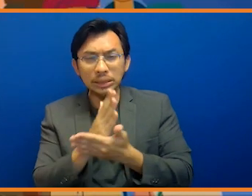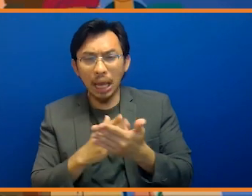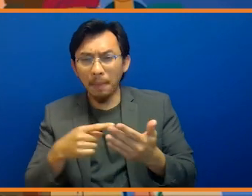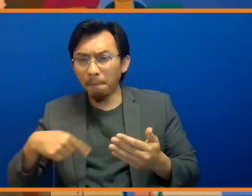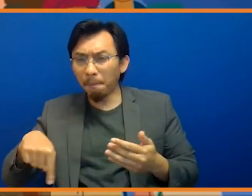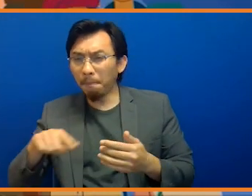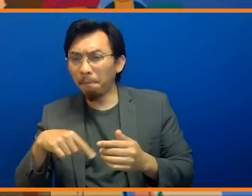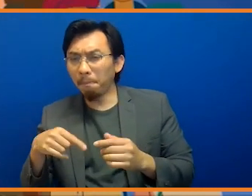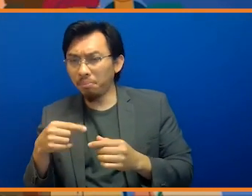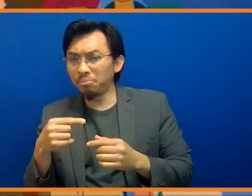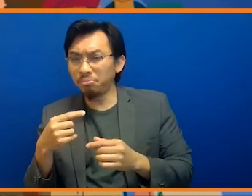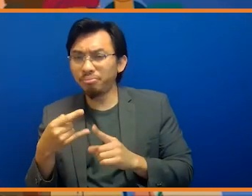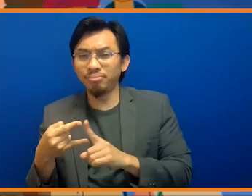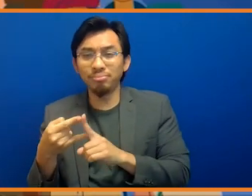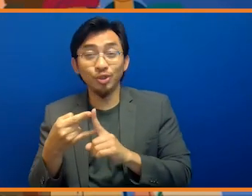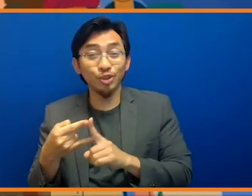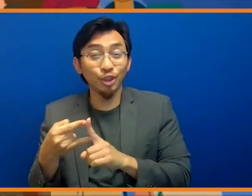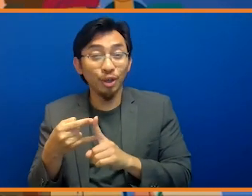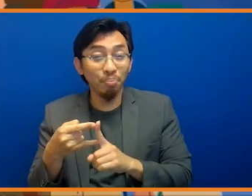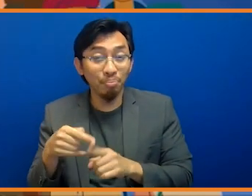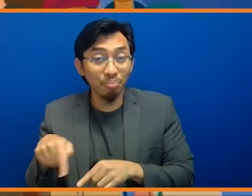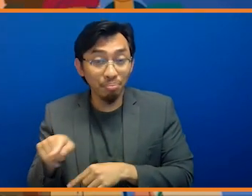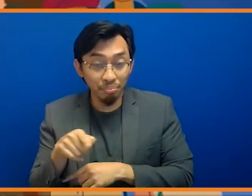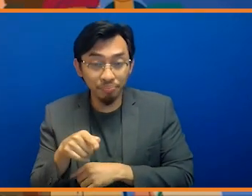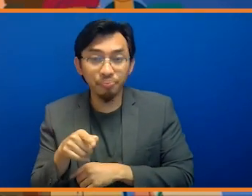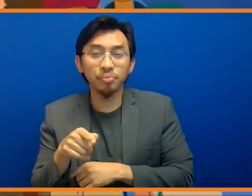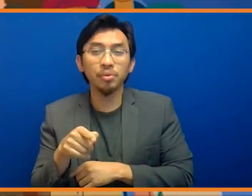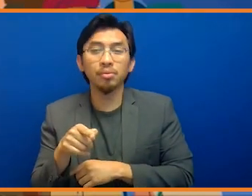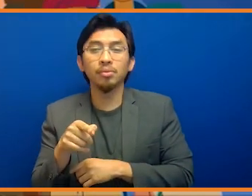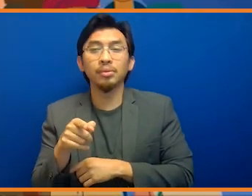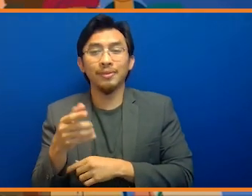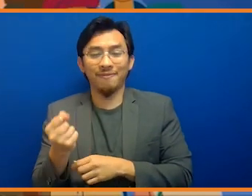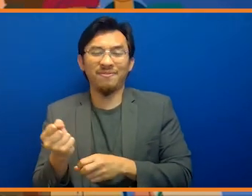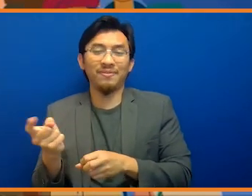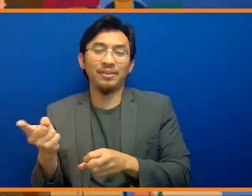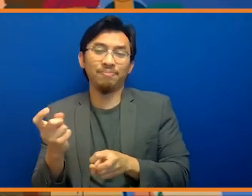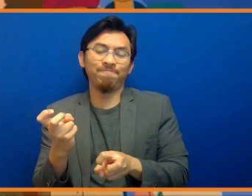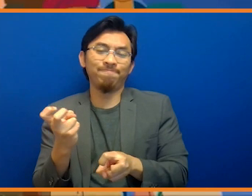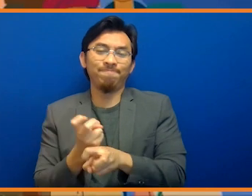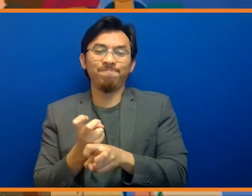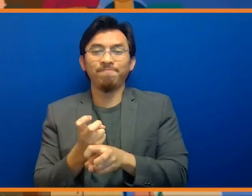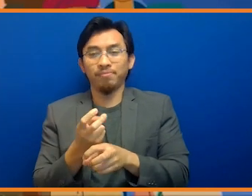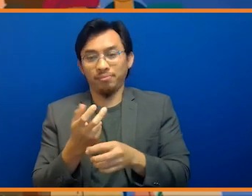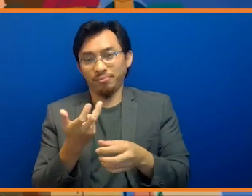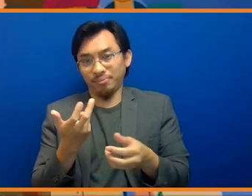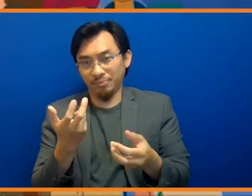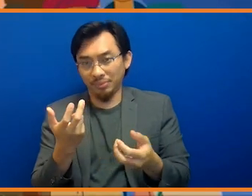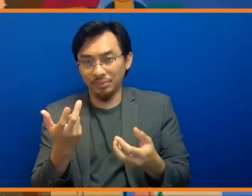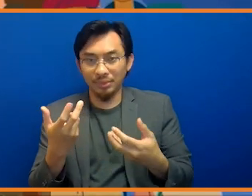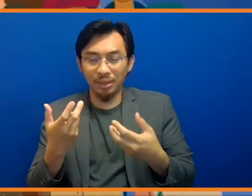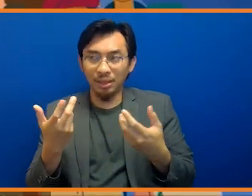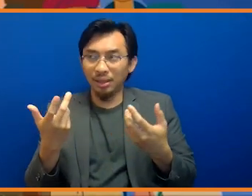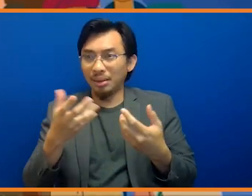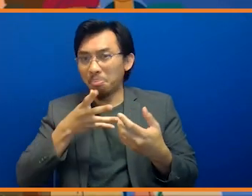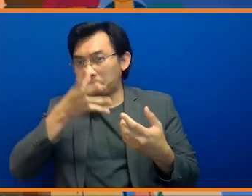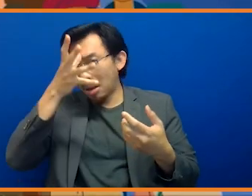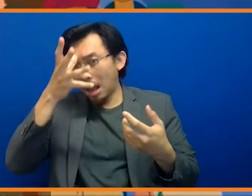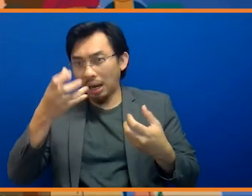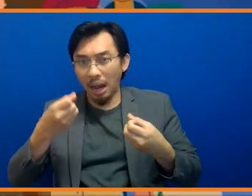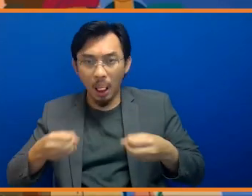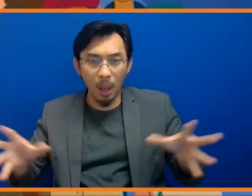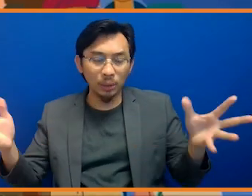of us here or in the Zoom meeting, we facing the difficulties. I lost my parent and brother and